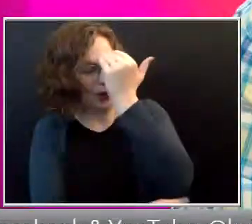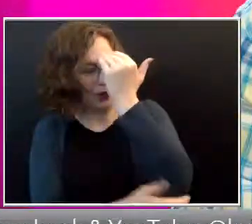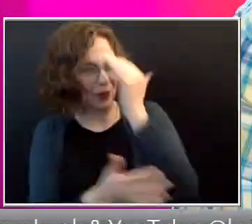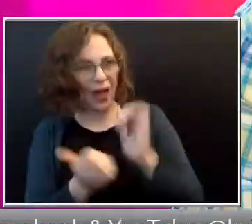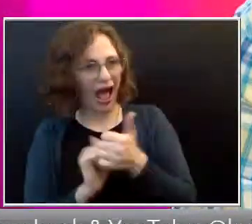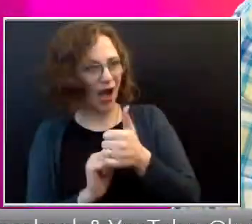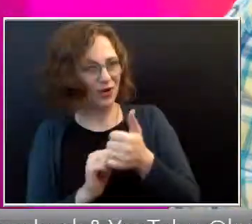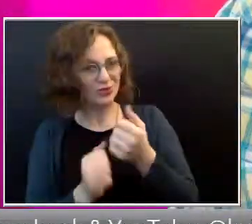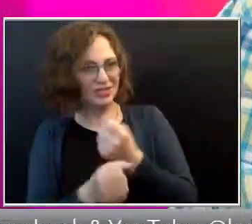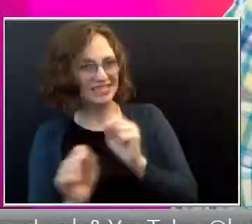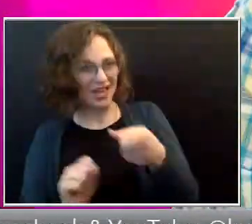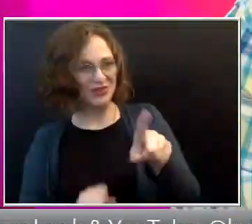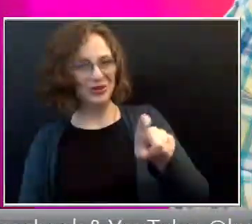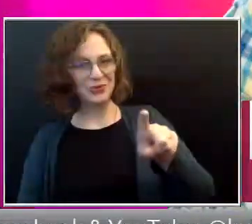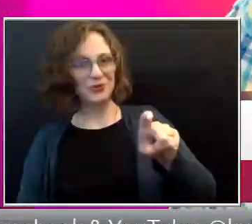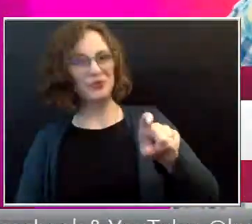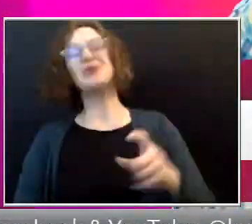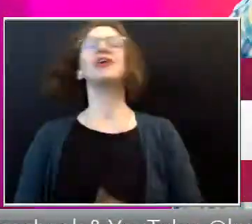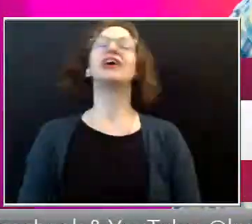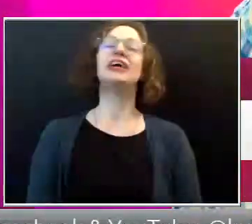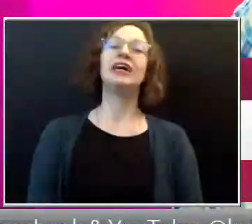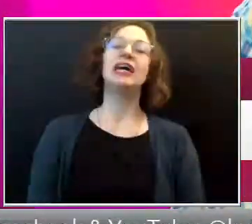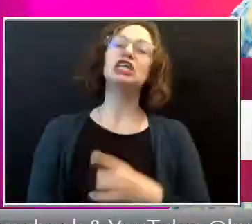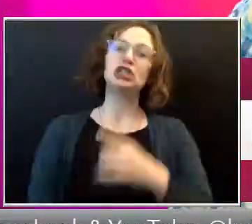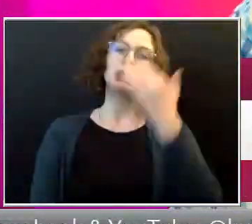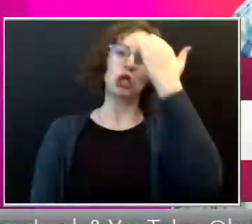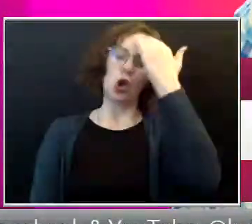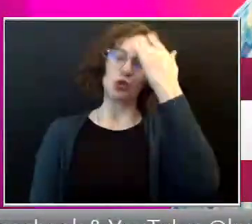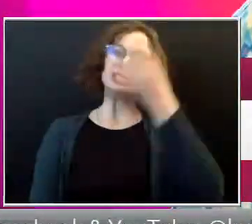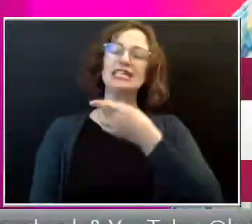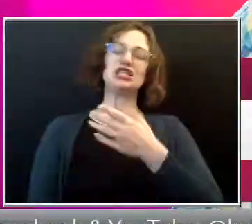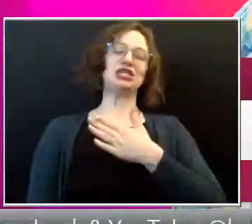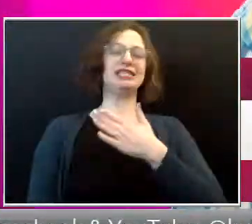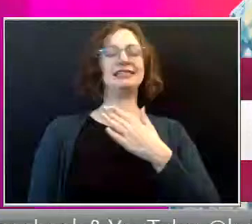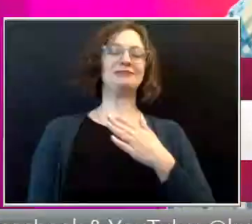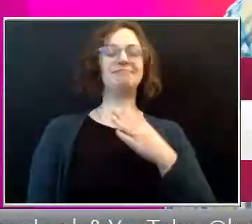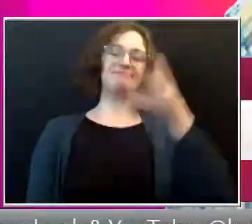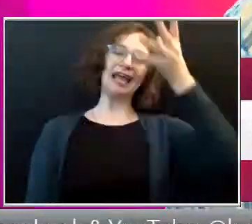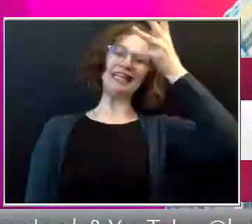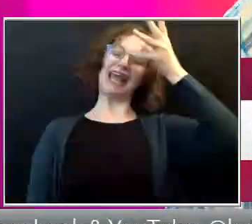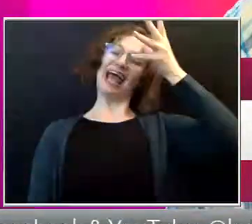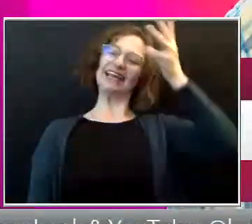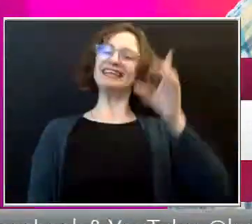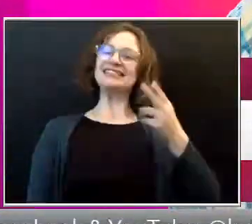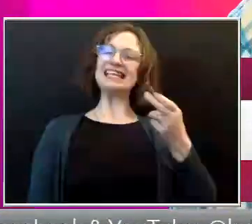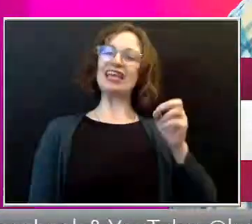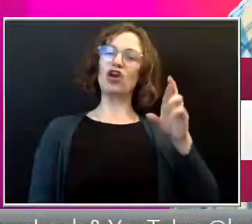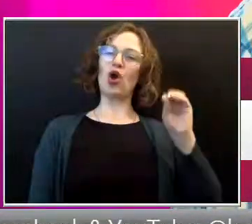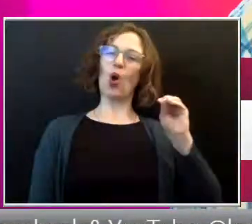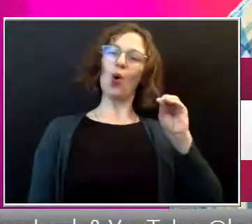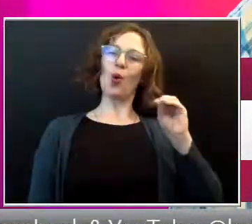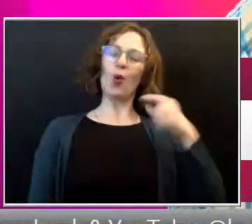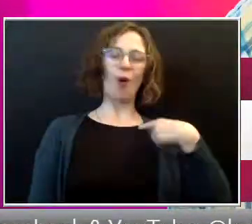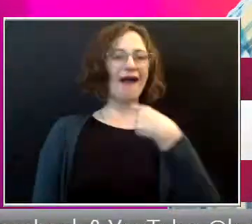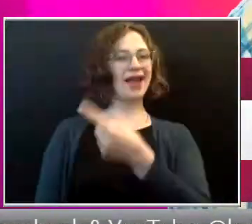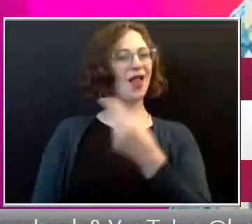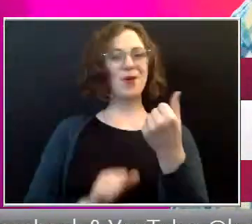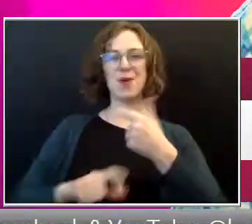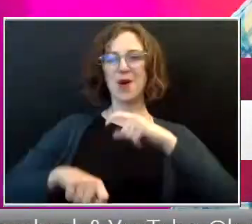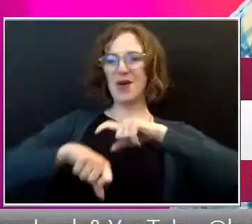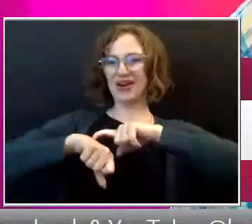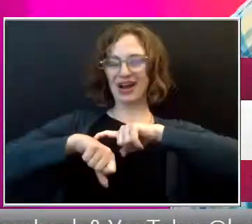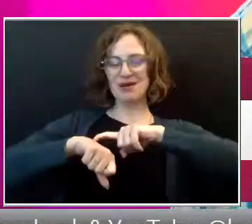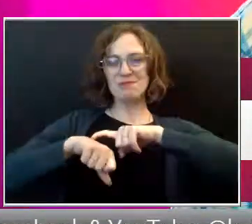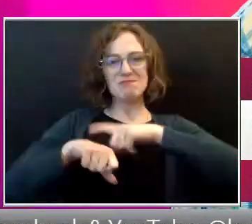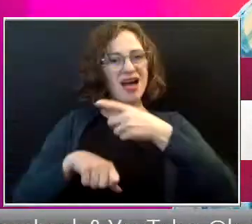she knows that she was Daddy's hero. You know, I tell her that frequently, but I don't think that she understands the gravity of